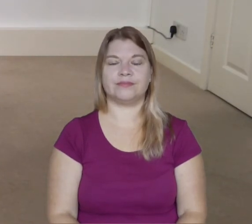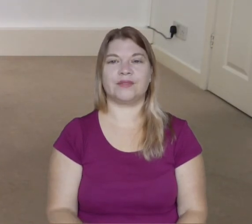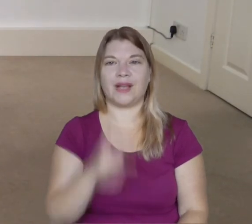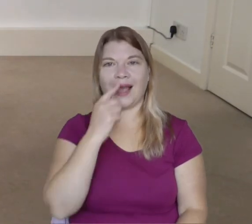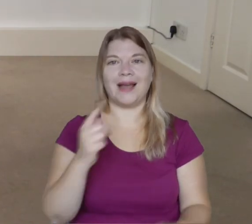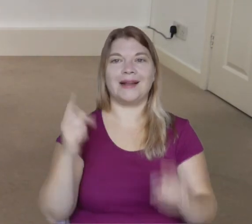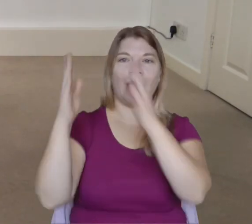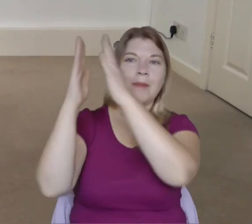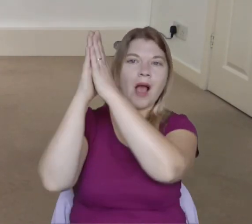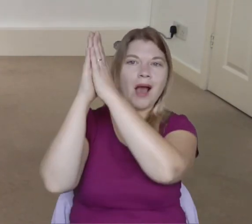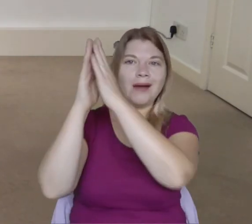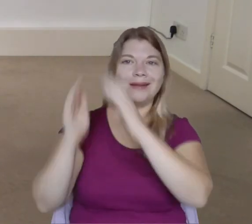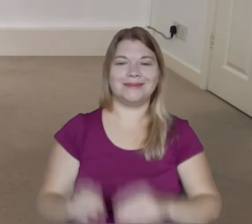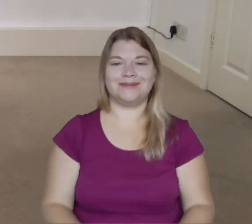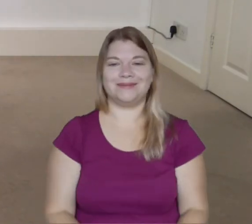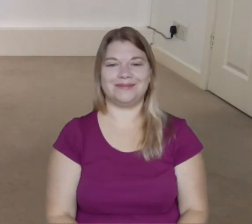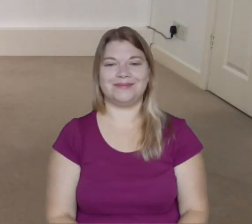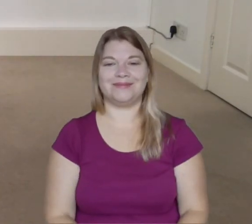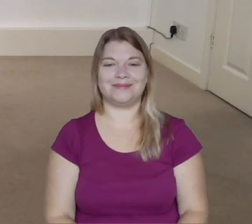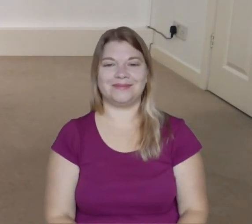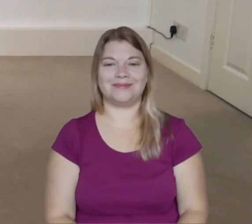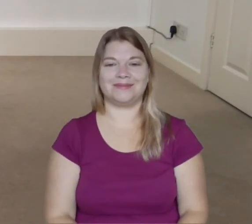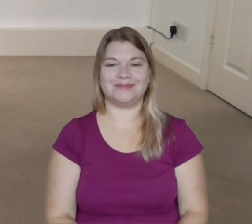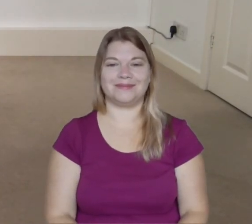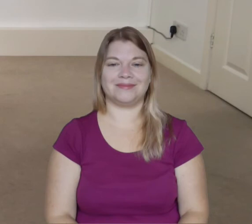You can clap them high,